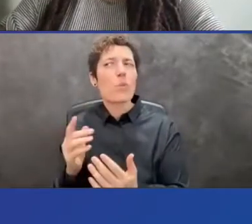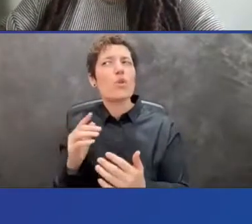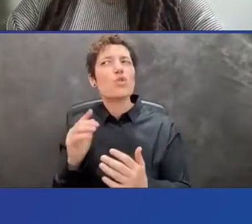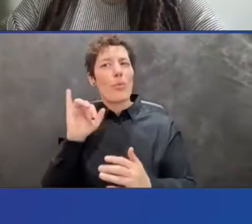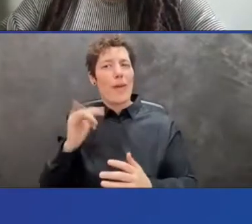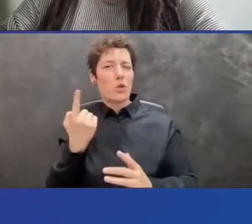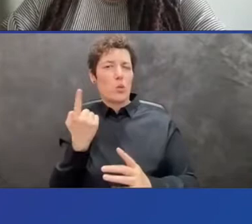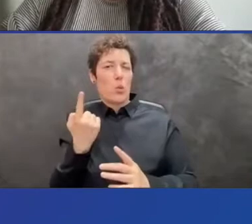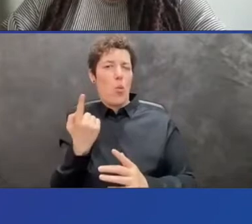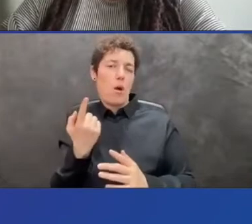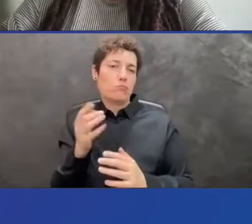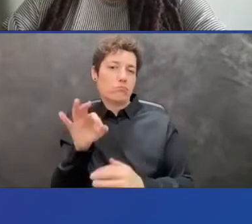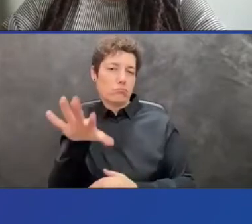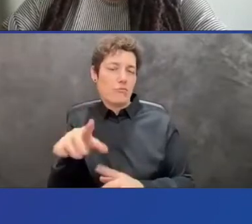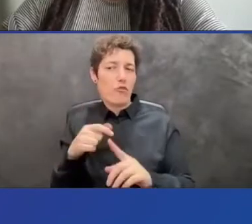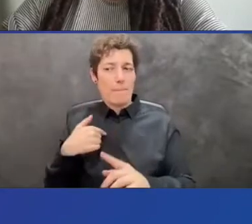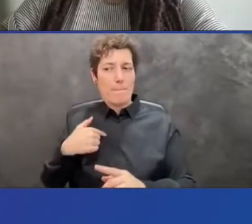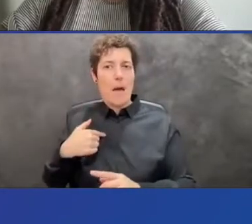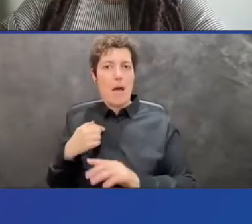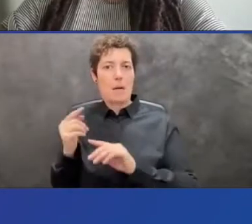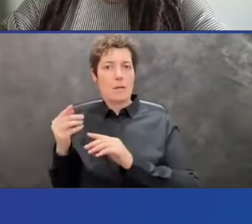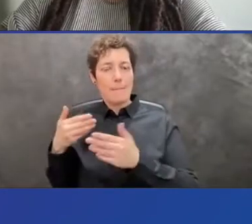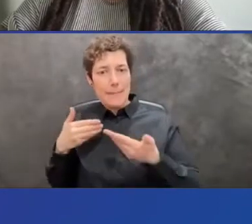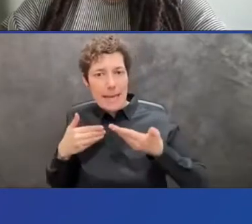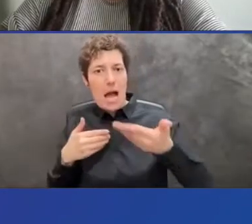outsider. But what I would also say is